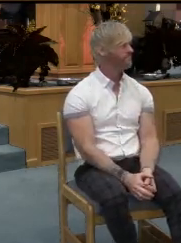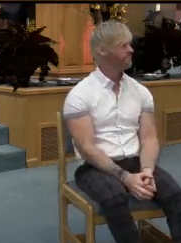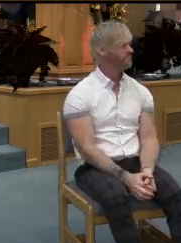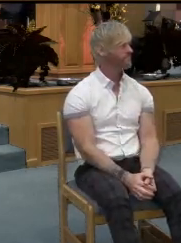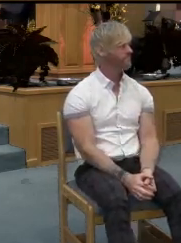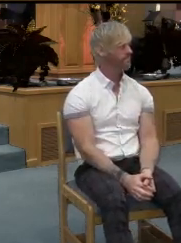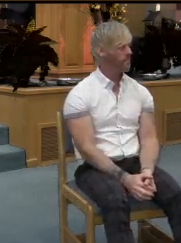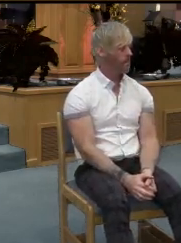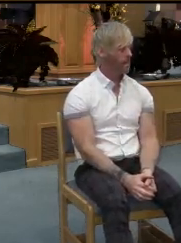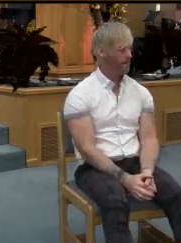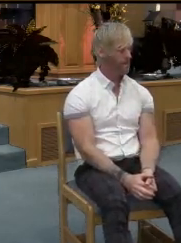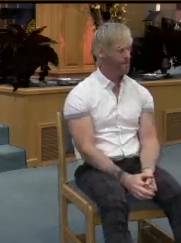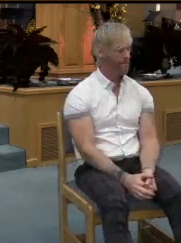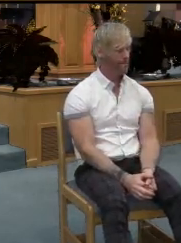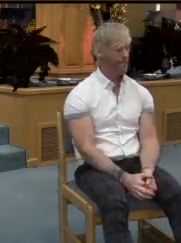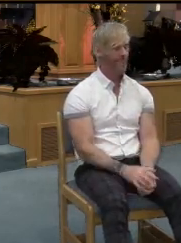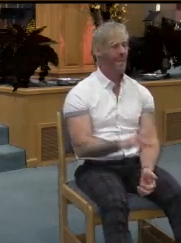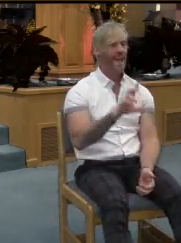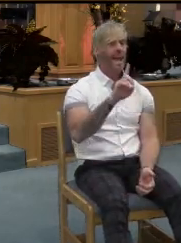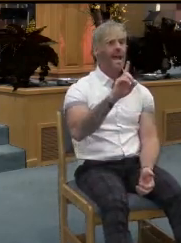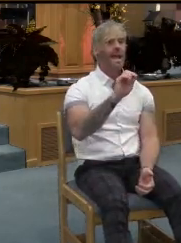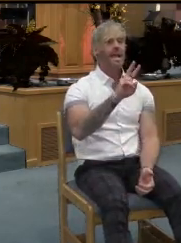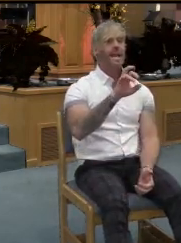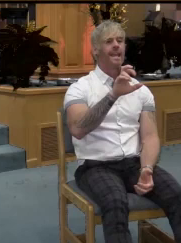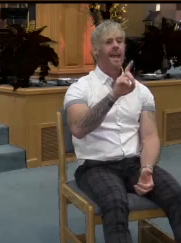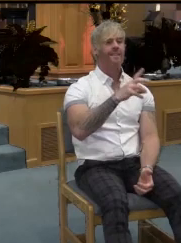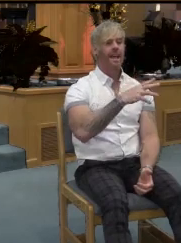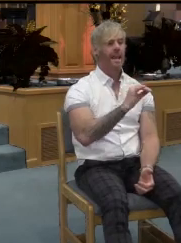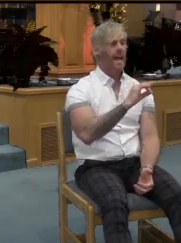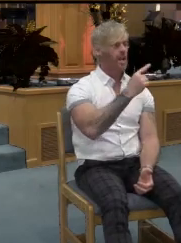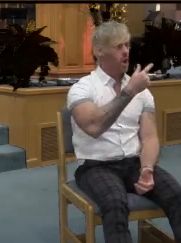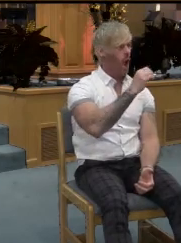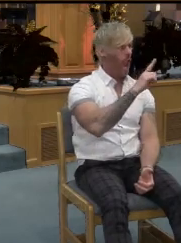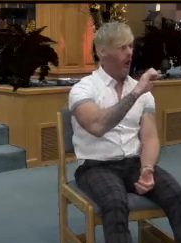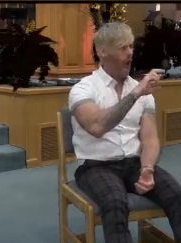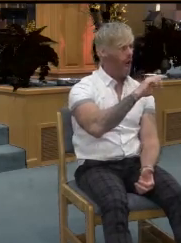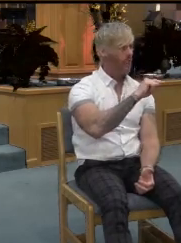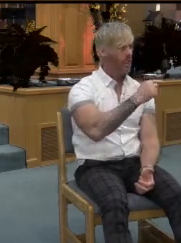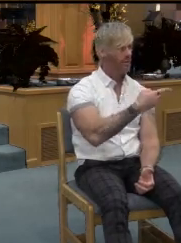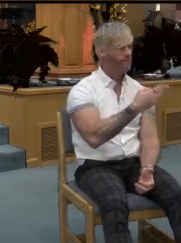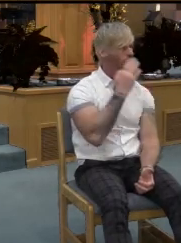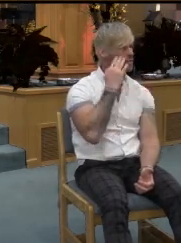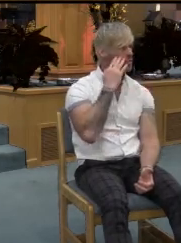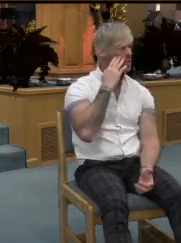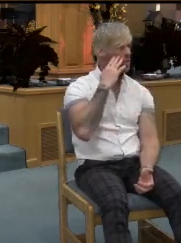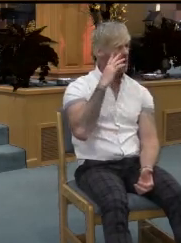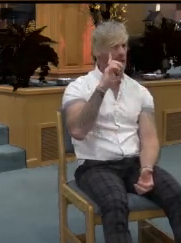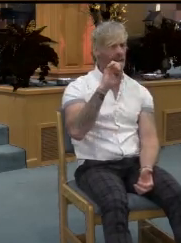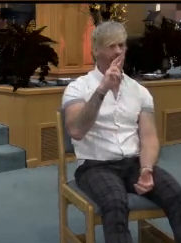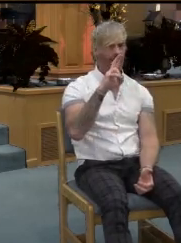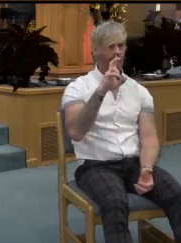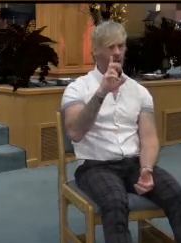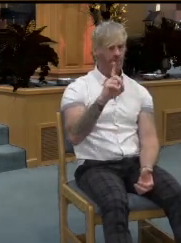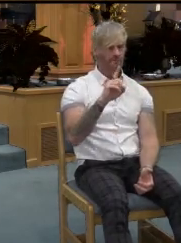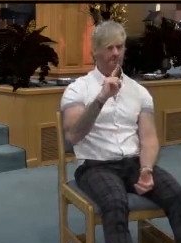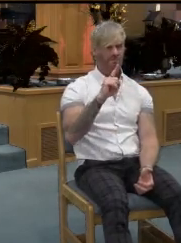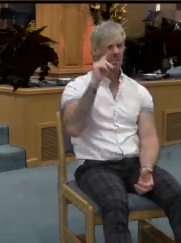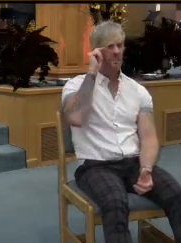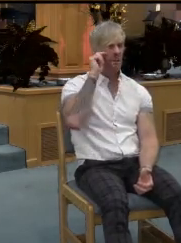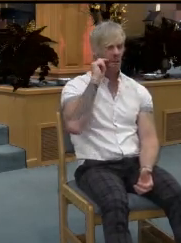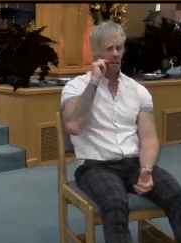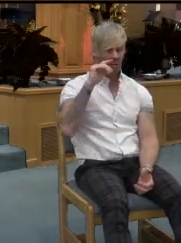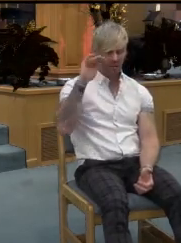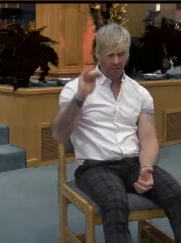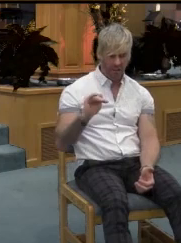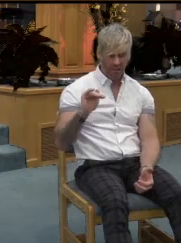David dealt with the anomaly of Goliath. Little boy, teenage boy out there with this trained warrior. 8 foot